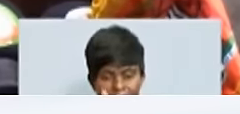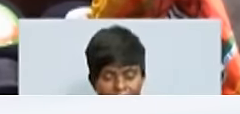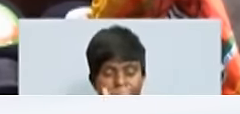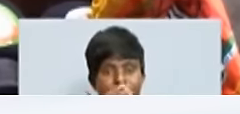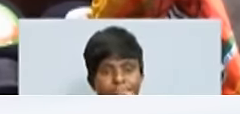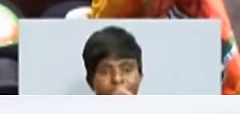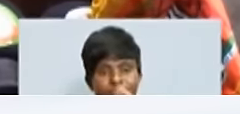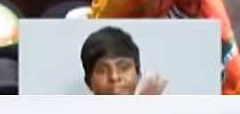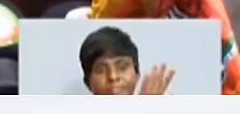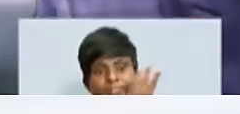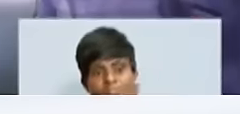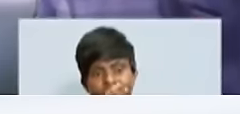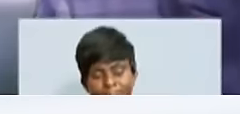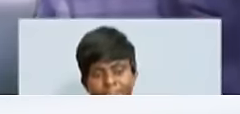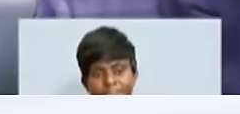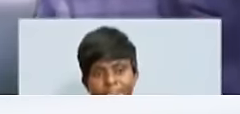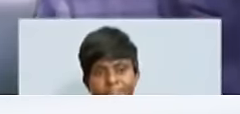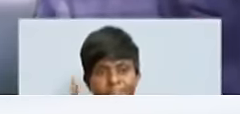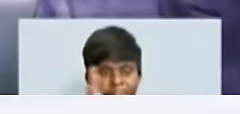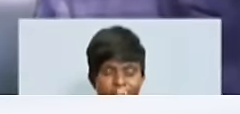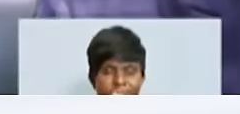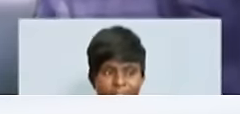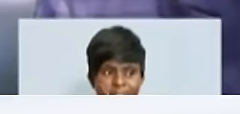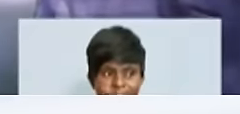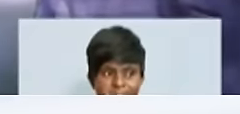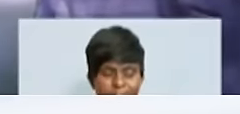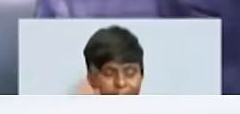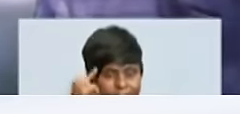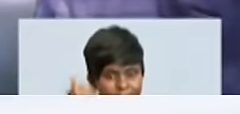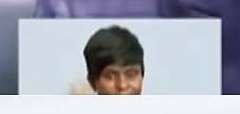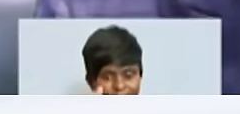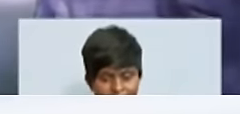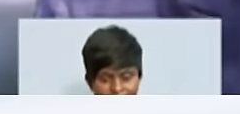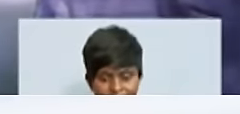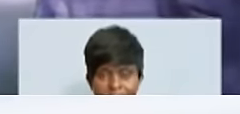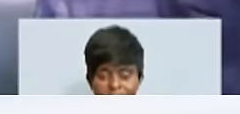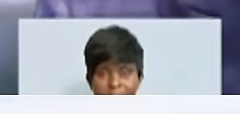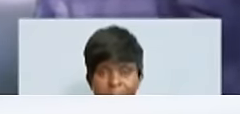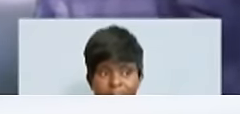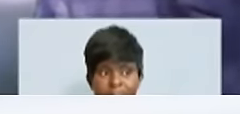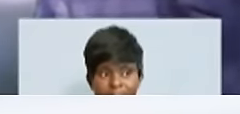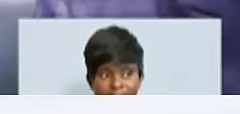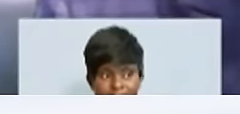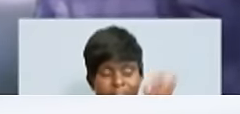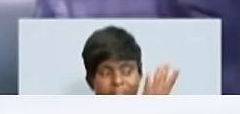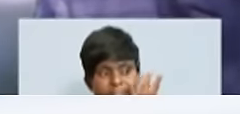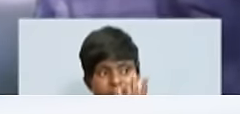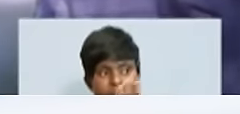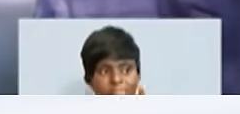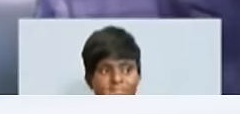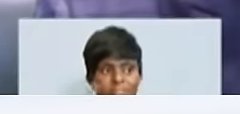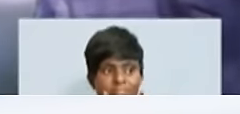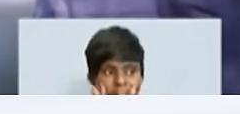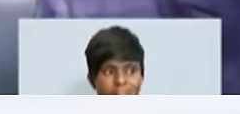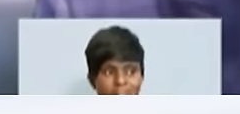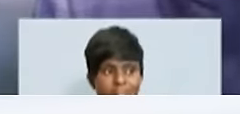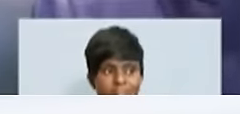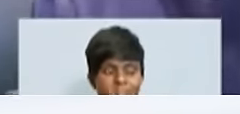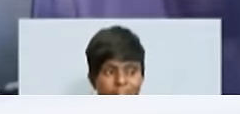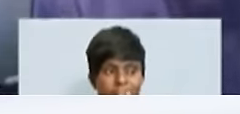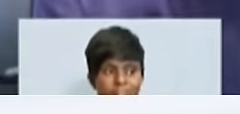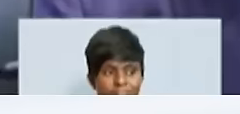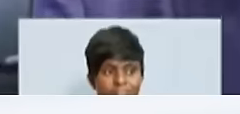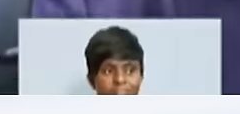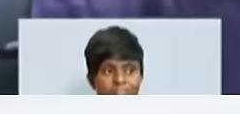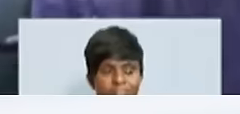sustainable development. To this effect, government, in collaboration with our development partners,